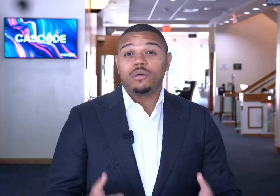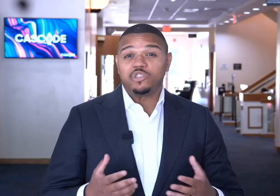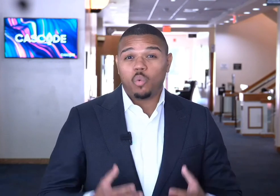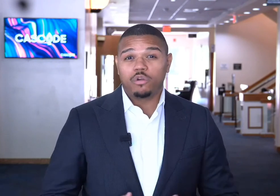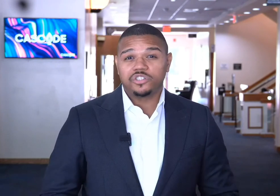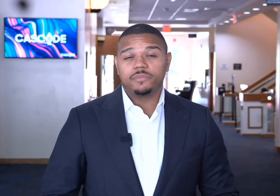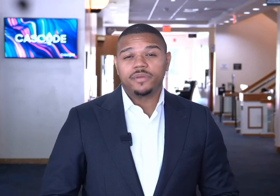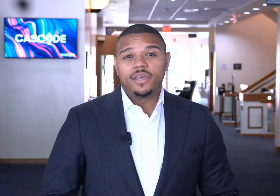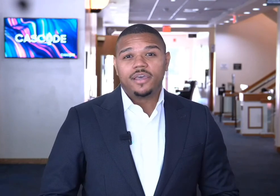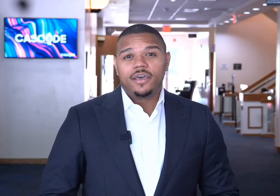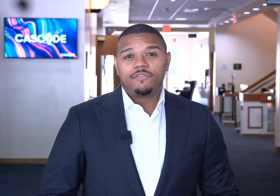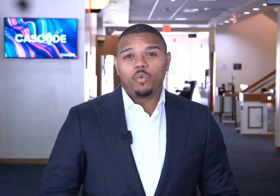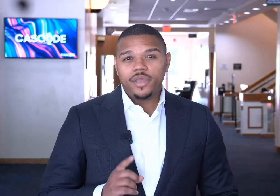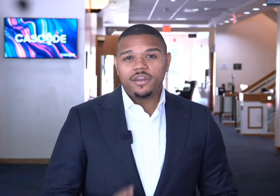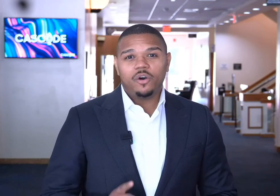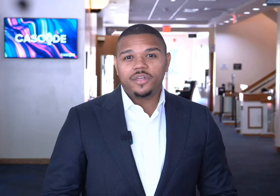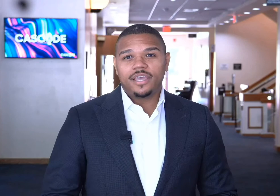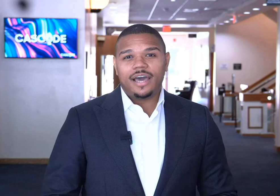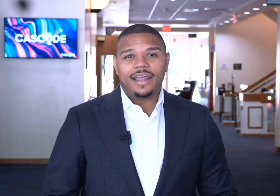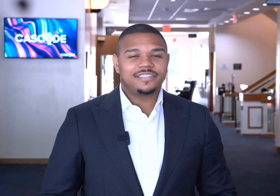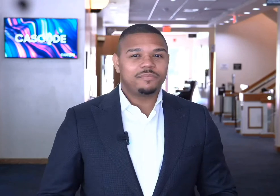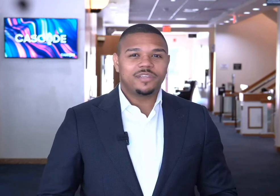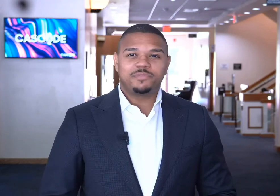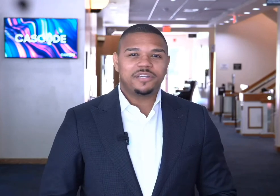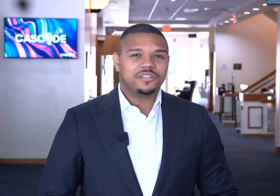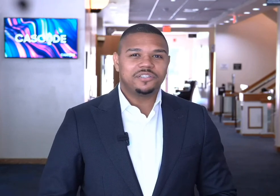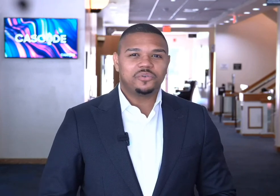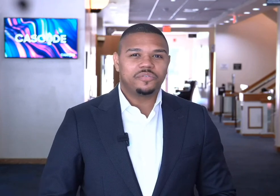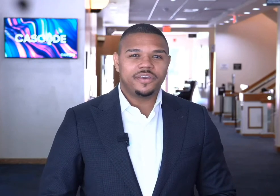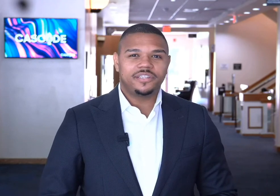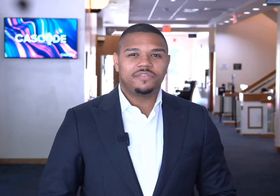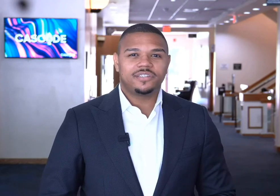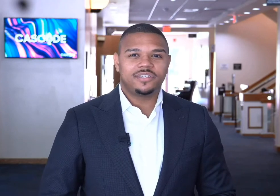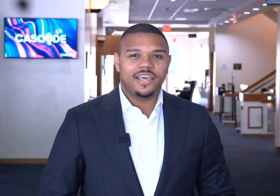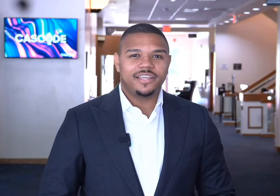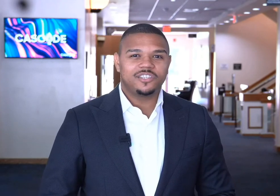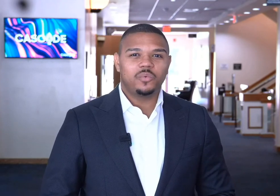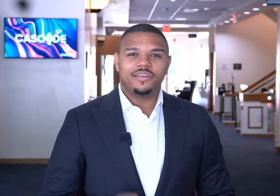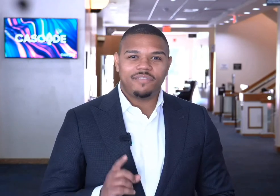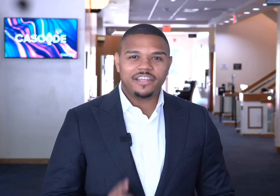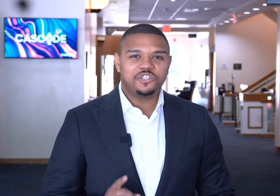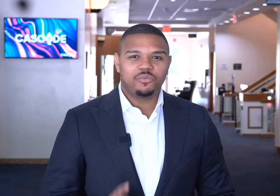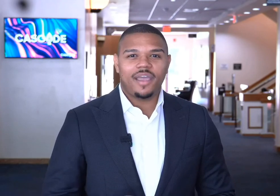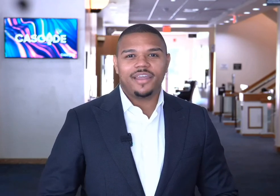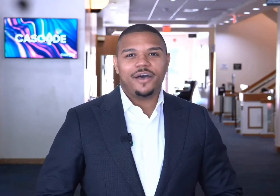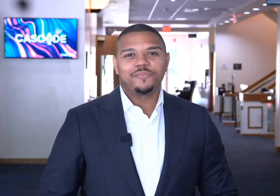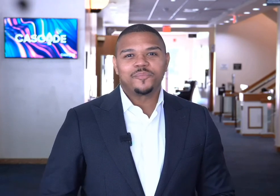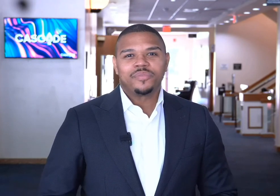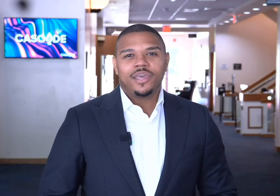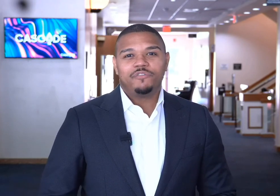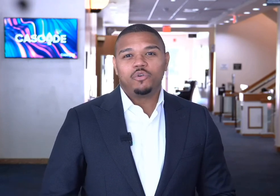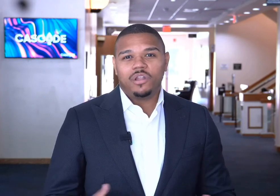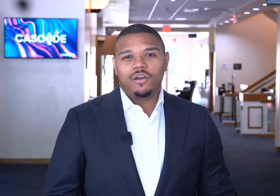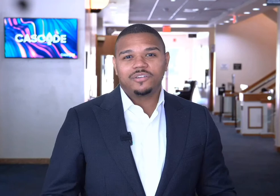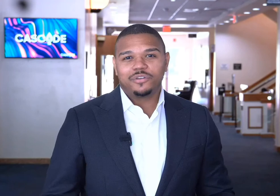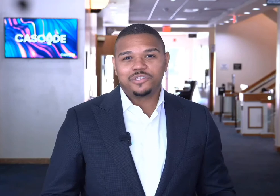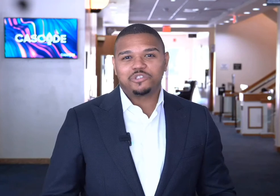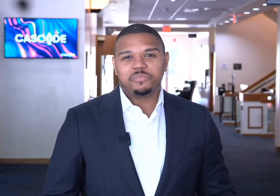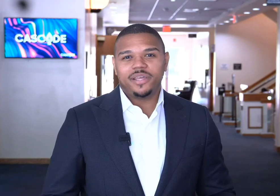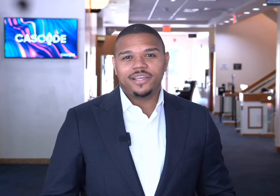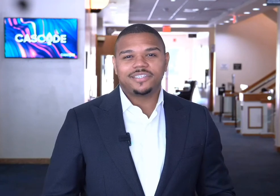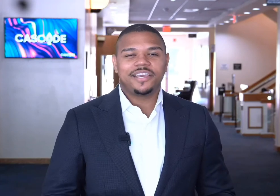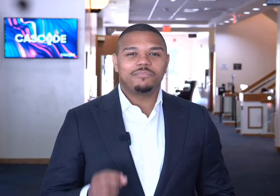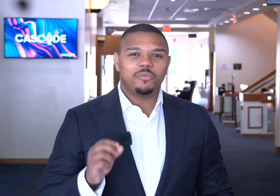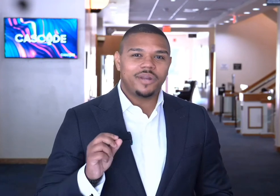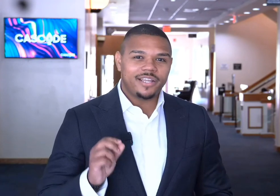the Holy Spirit. Welcome to worship, for we know that God has something special in store for each of us today. And so we invite you right now, if you are logged on to